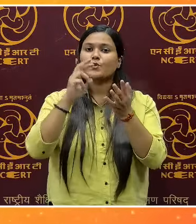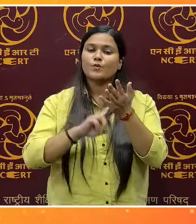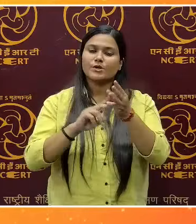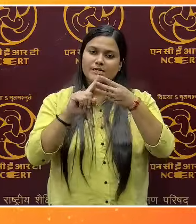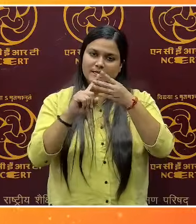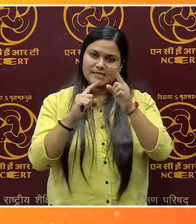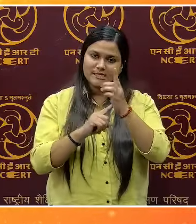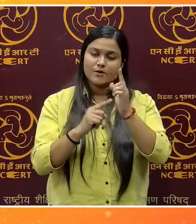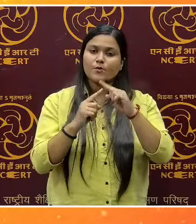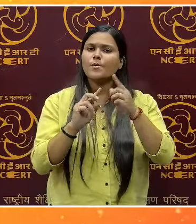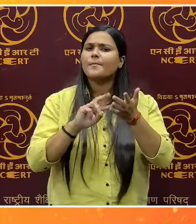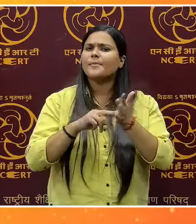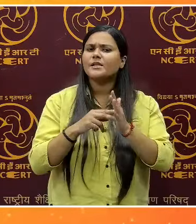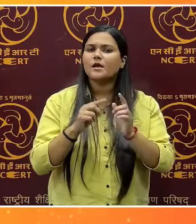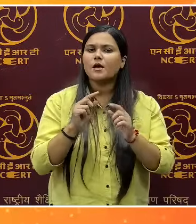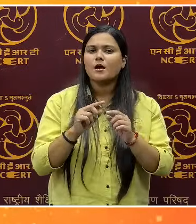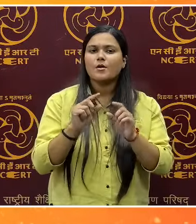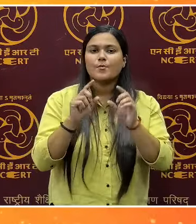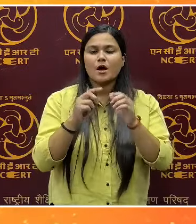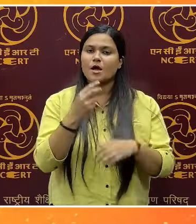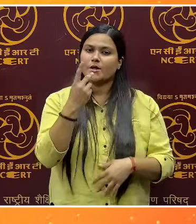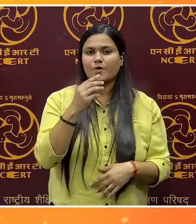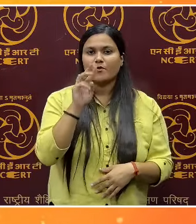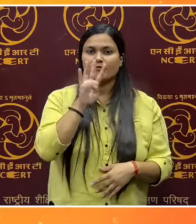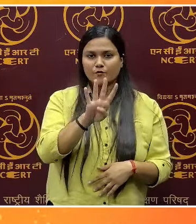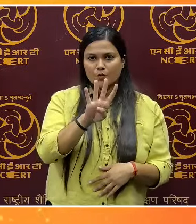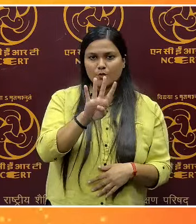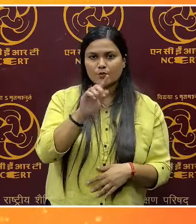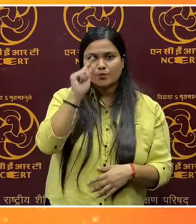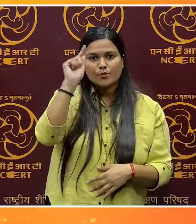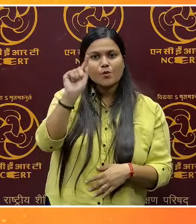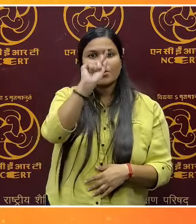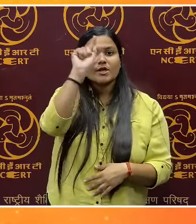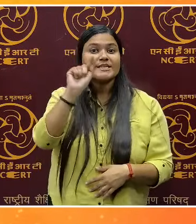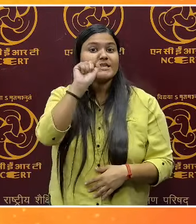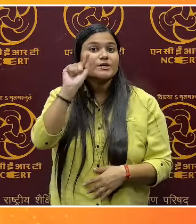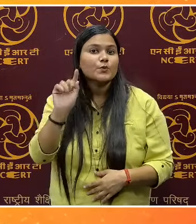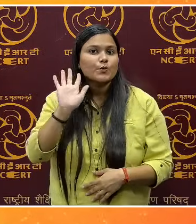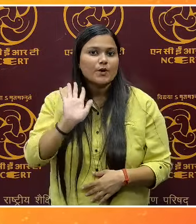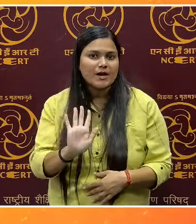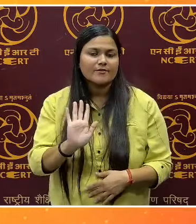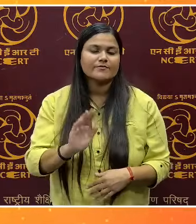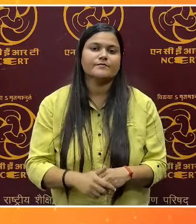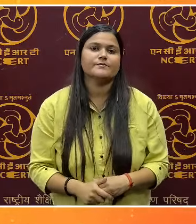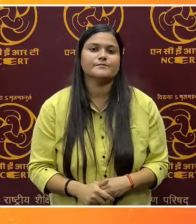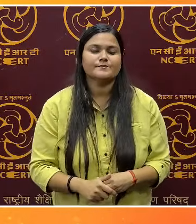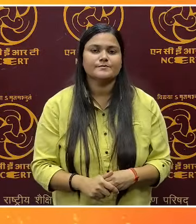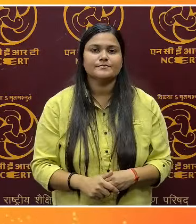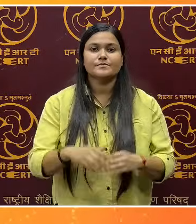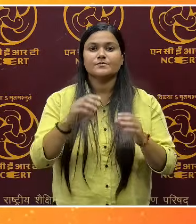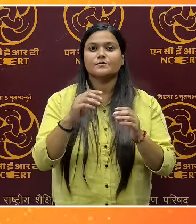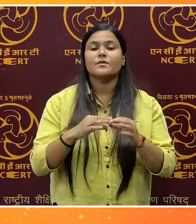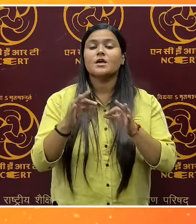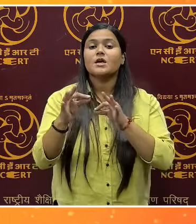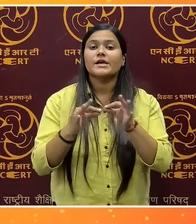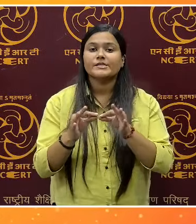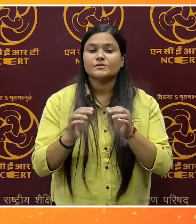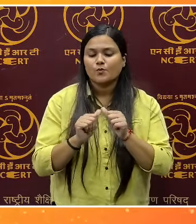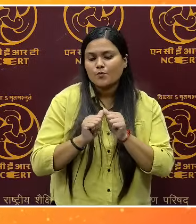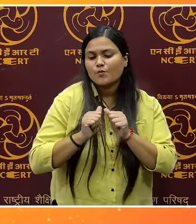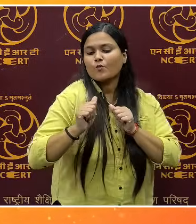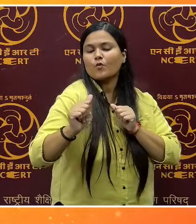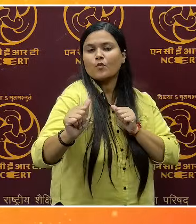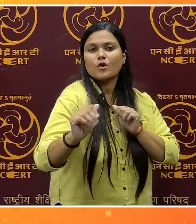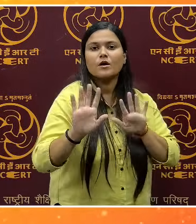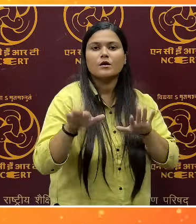Okay, so which all fields we require this, they are describing vast distances in